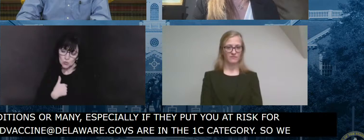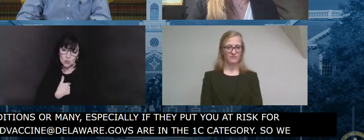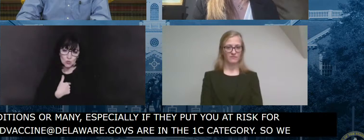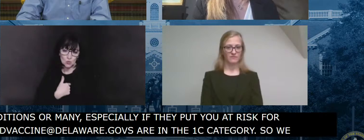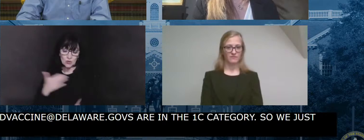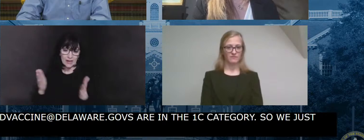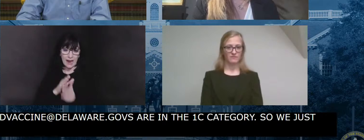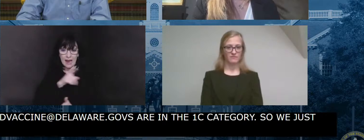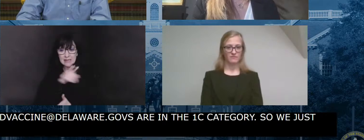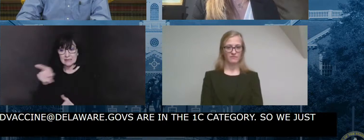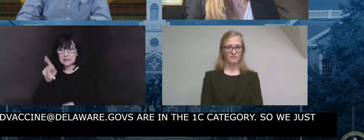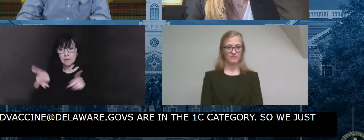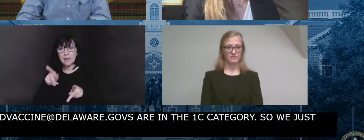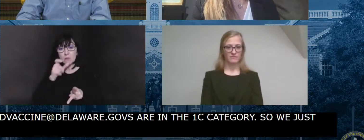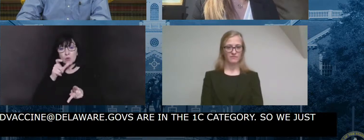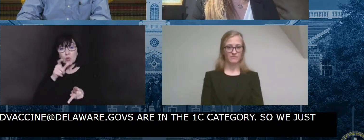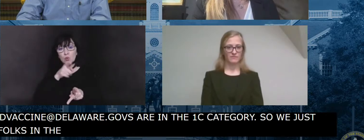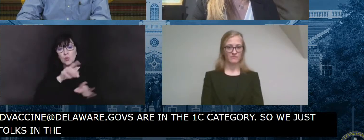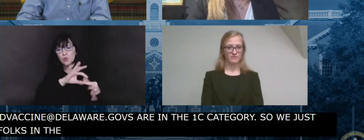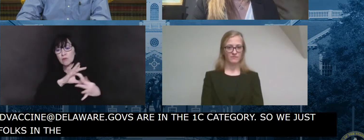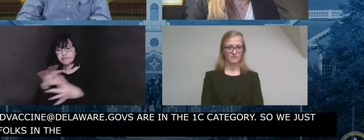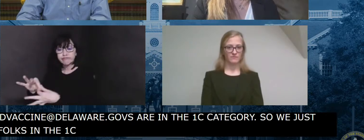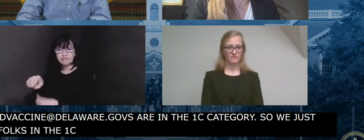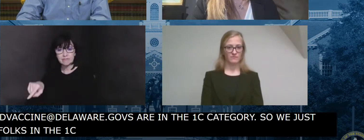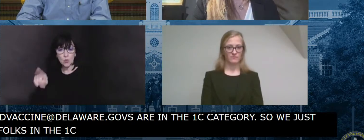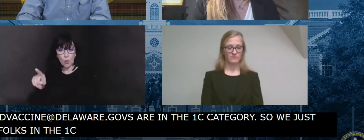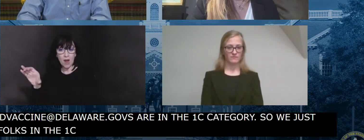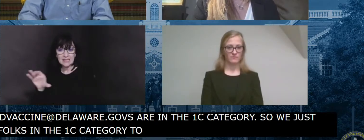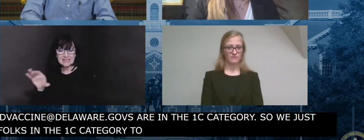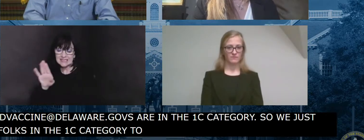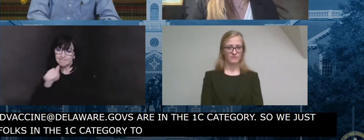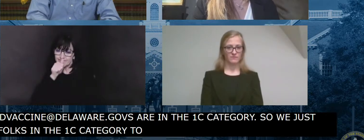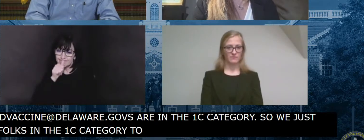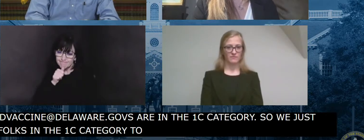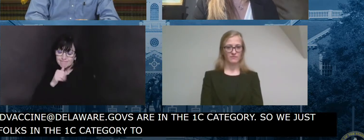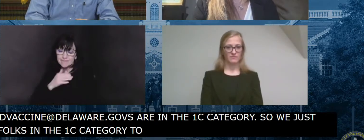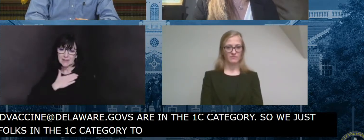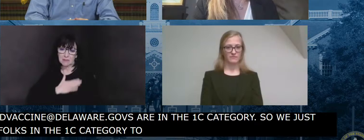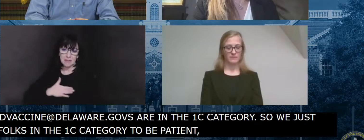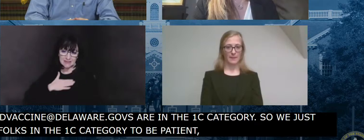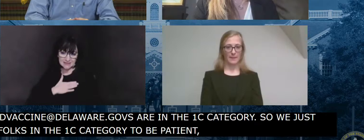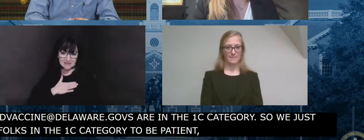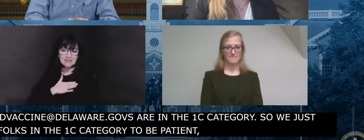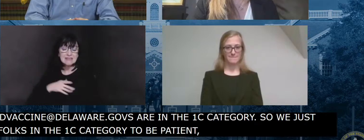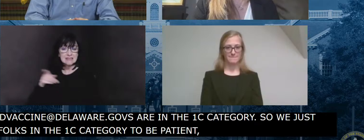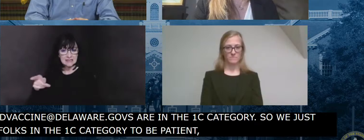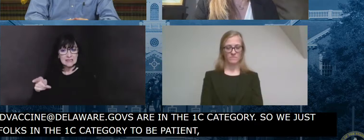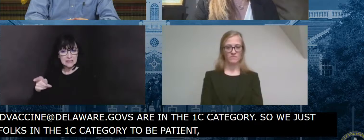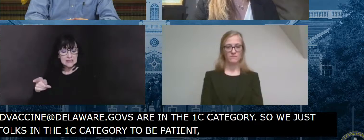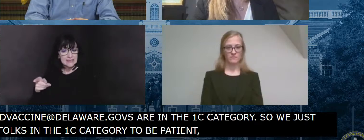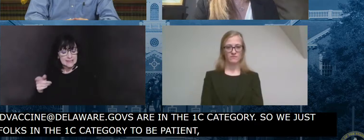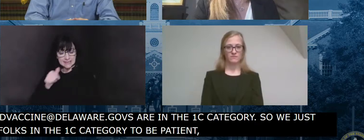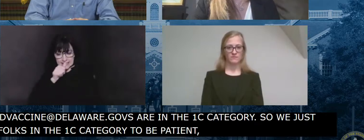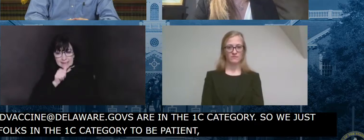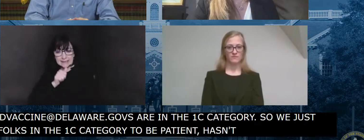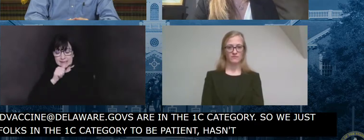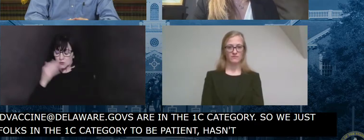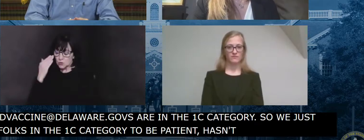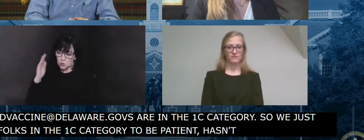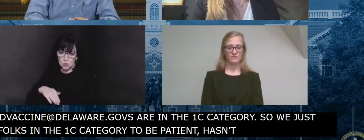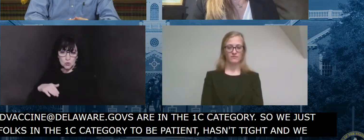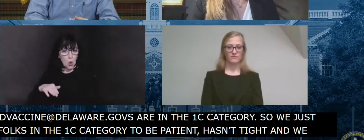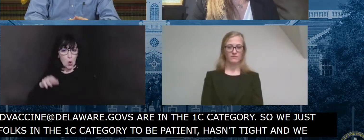1C category to be patient, hang tight in the meantime, which we know you're all so tired of staying at home